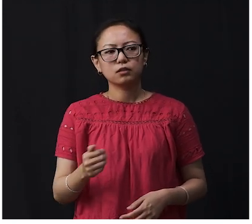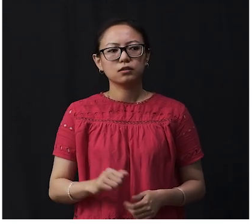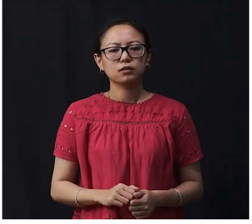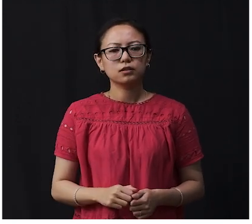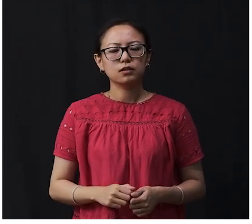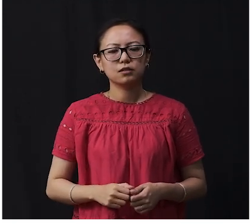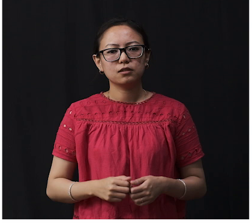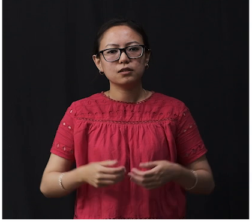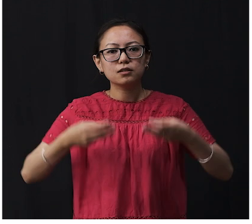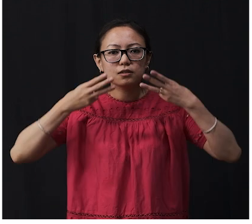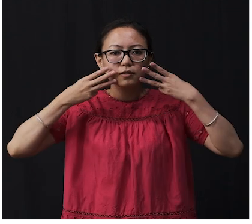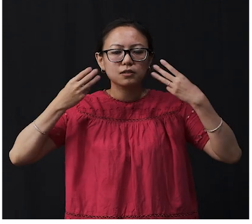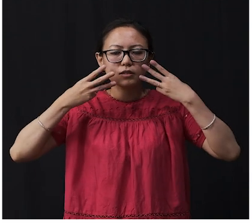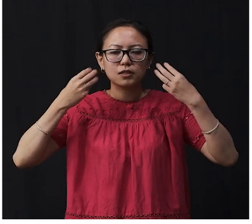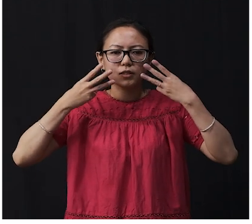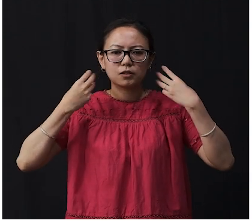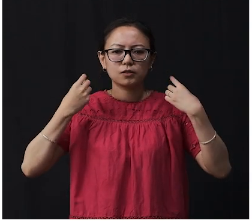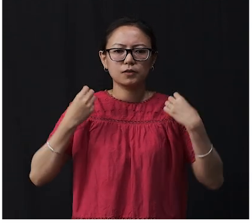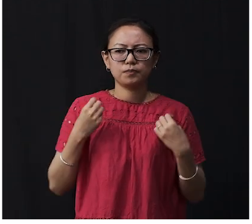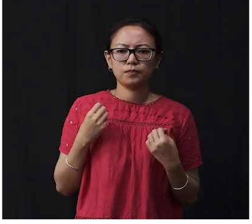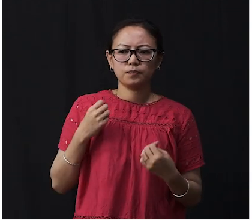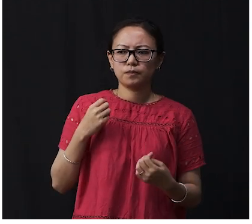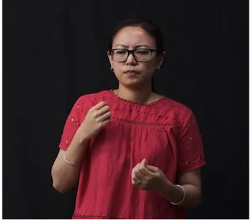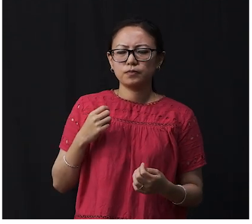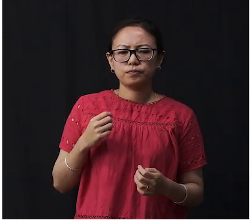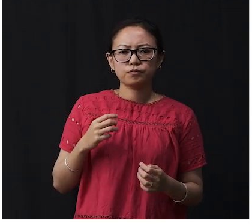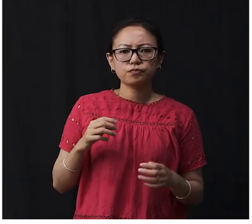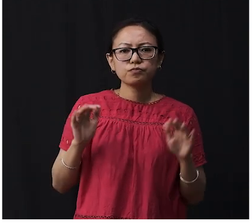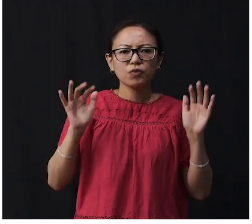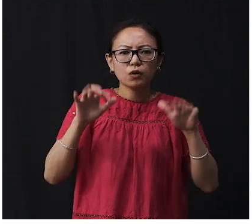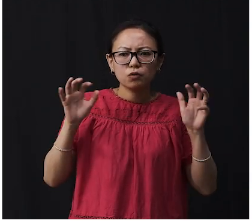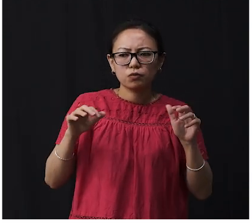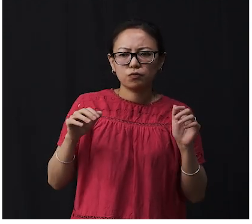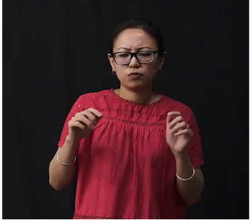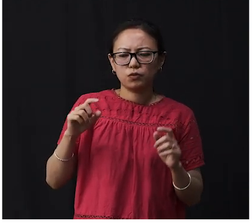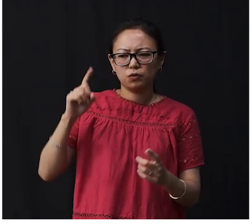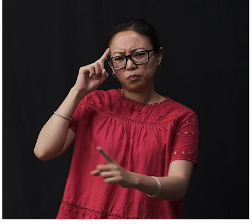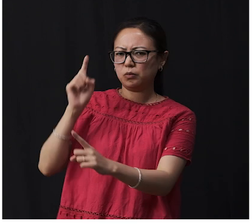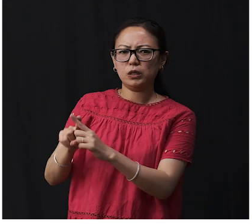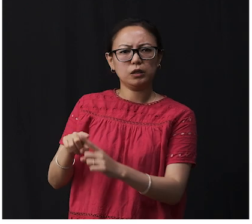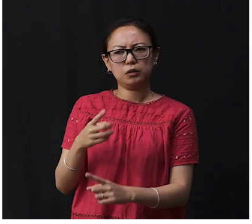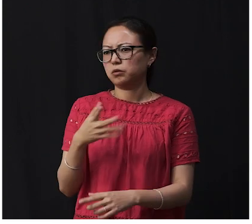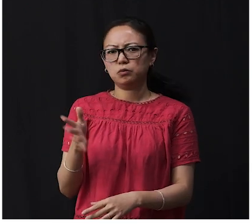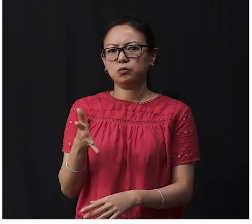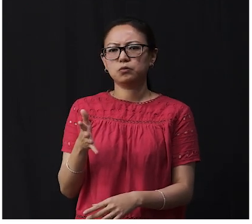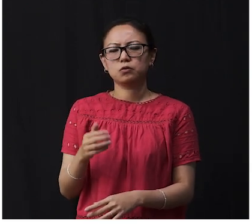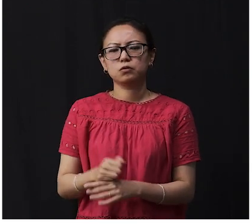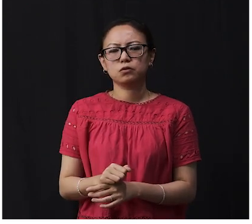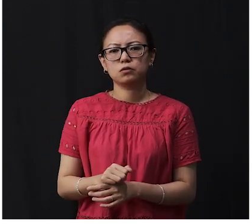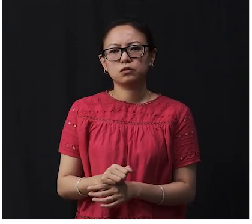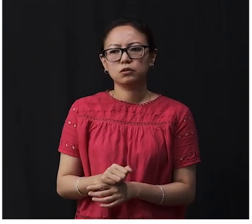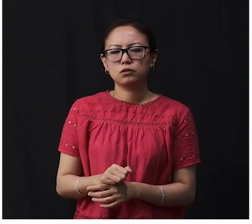it did not agree with the dog, but it mewed and said, I shall